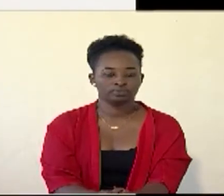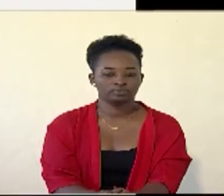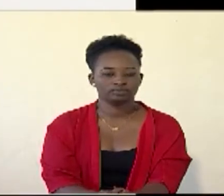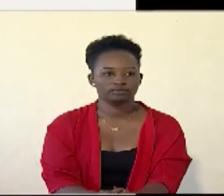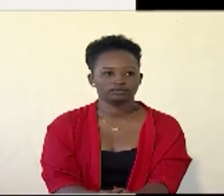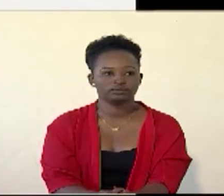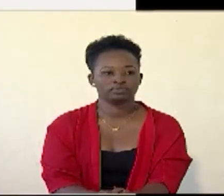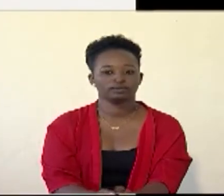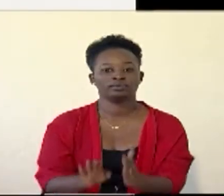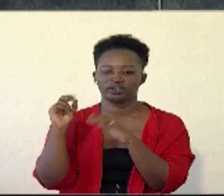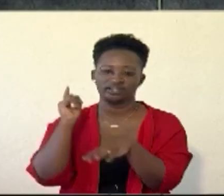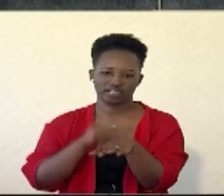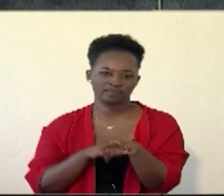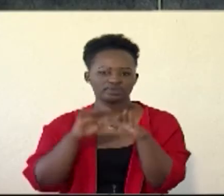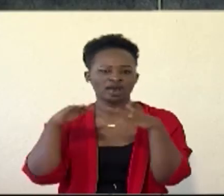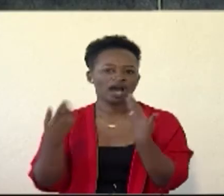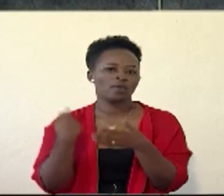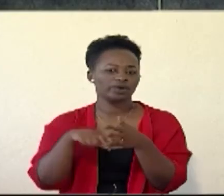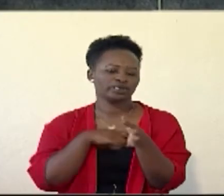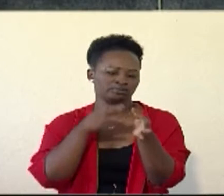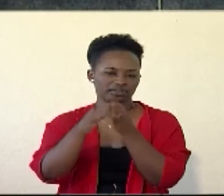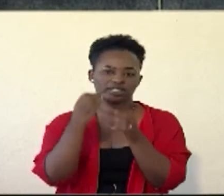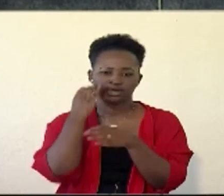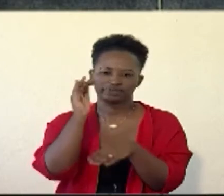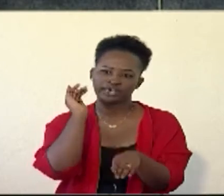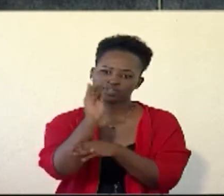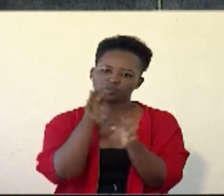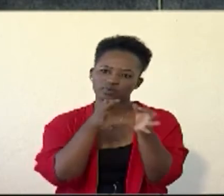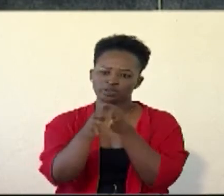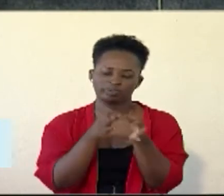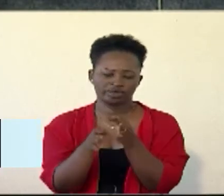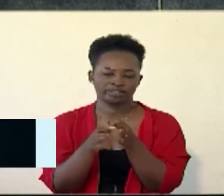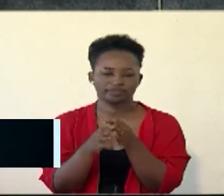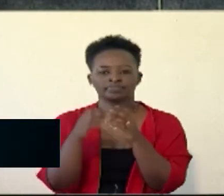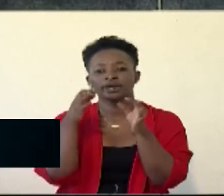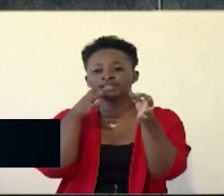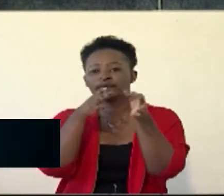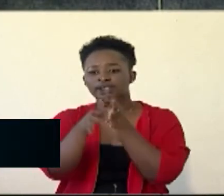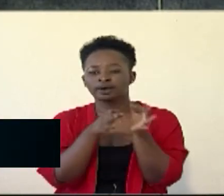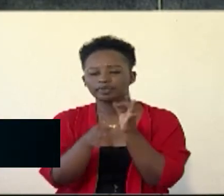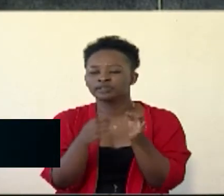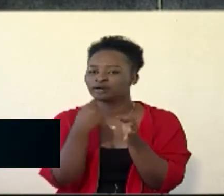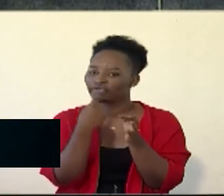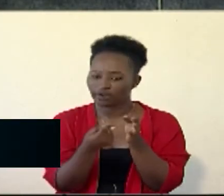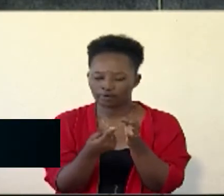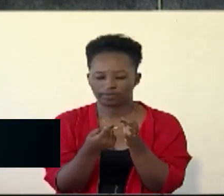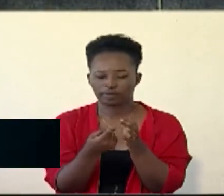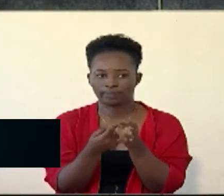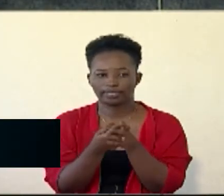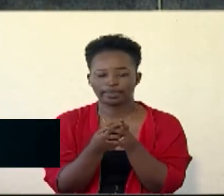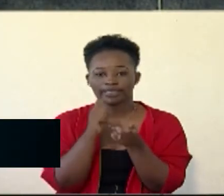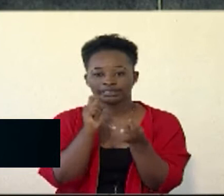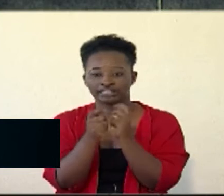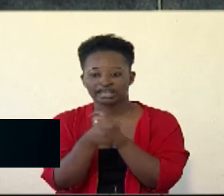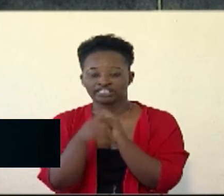we interpret this? If they ask you to interpret, now, the interpretation is the